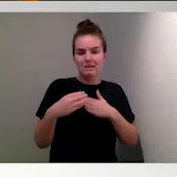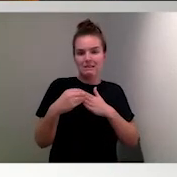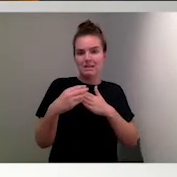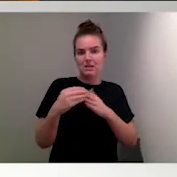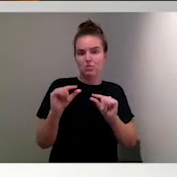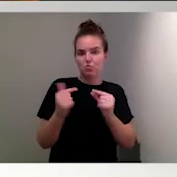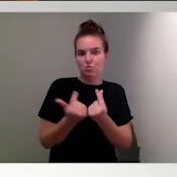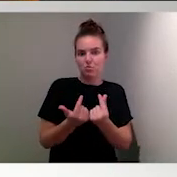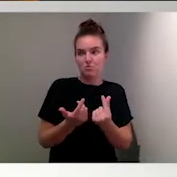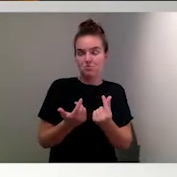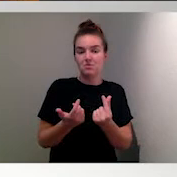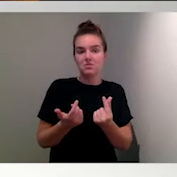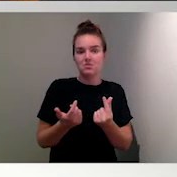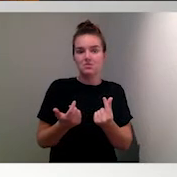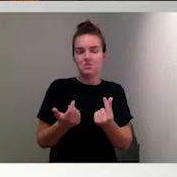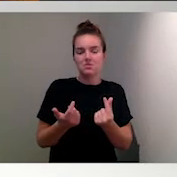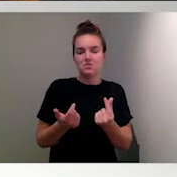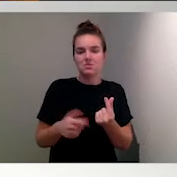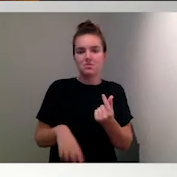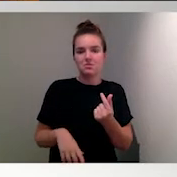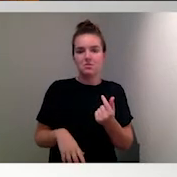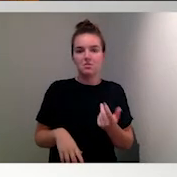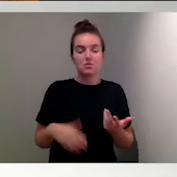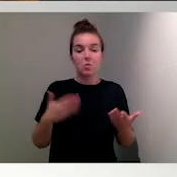group. We didn't know that there were going to be kids there.